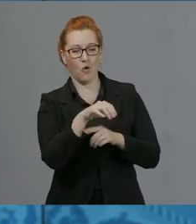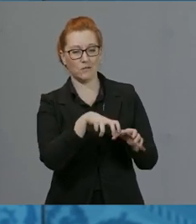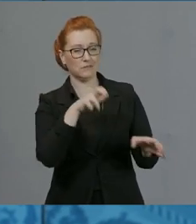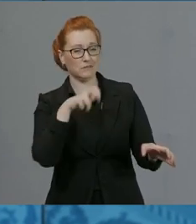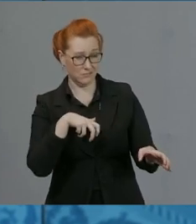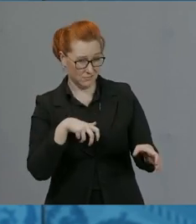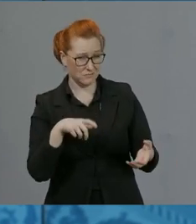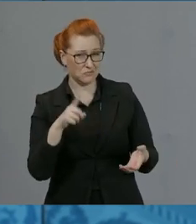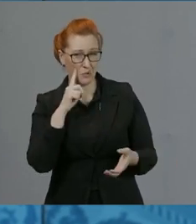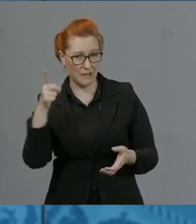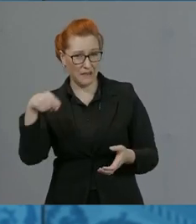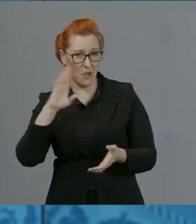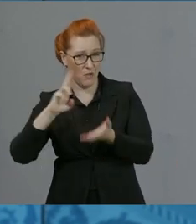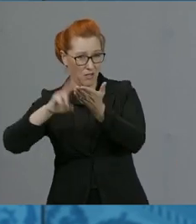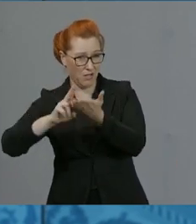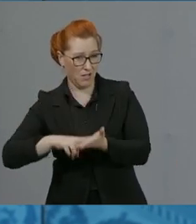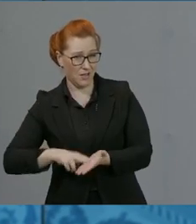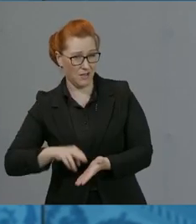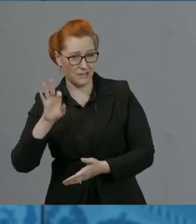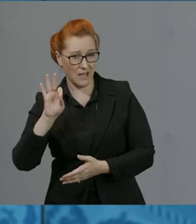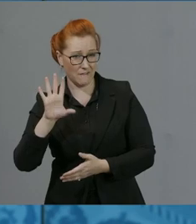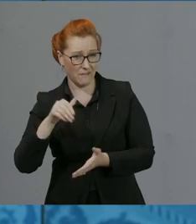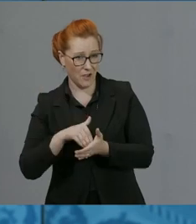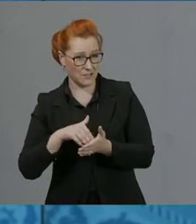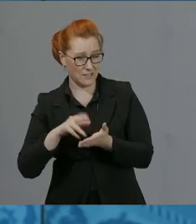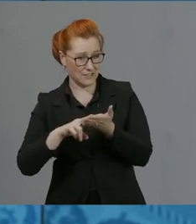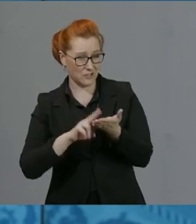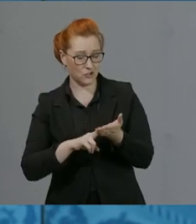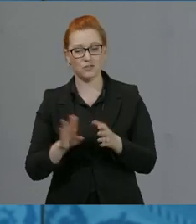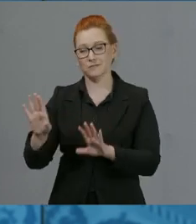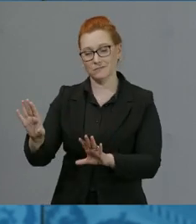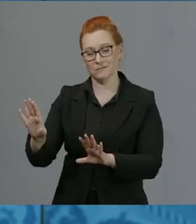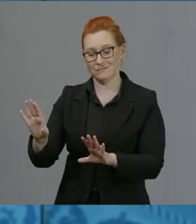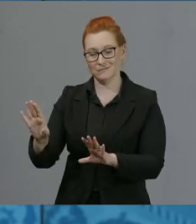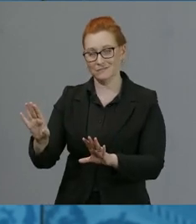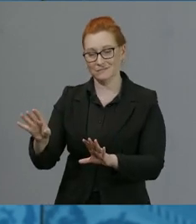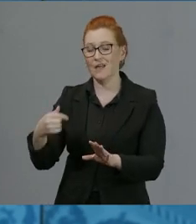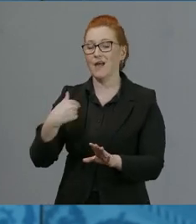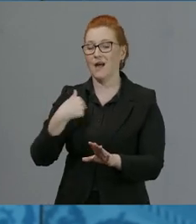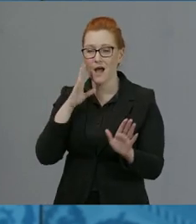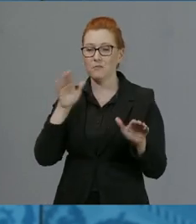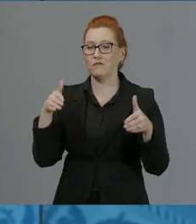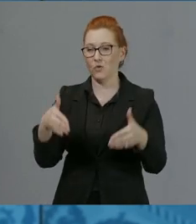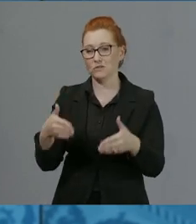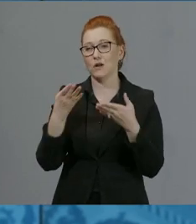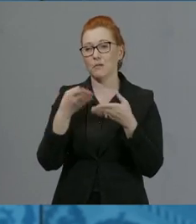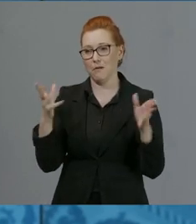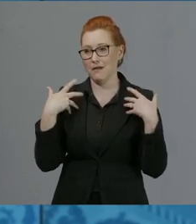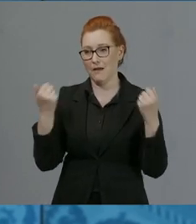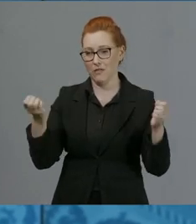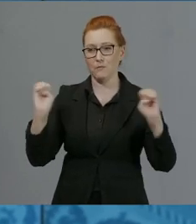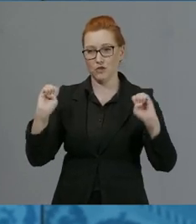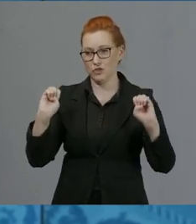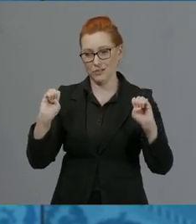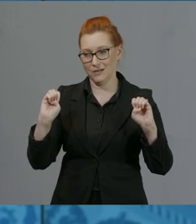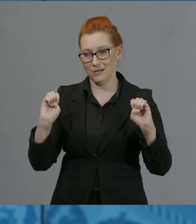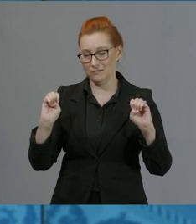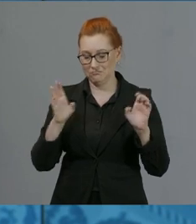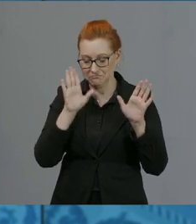590,000 signatures? I'm focused 100% on the public health emergency and bringing our economy back. That's where my focus